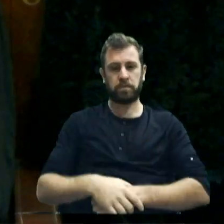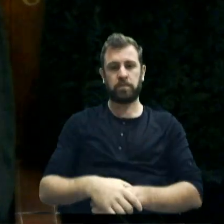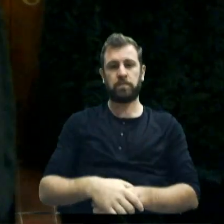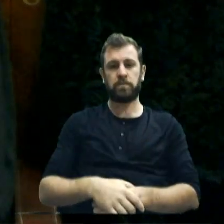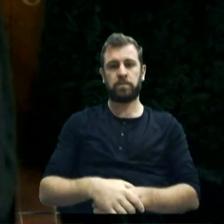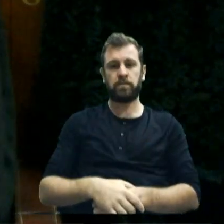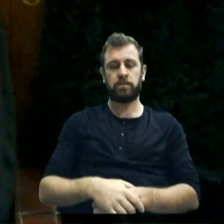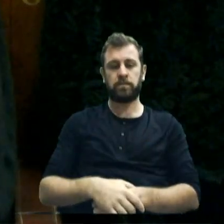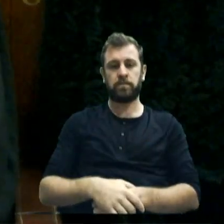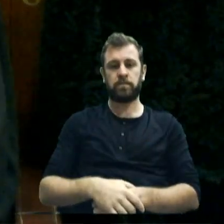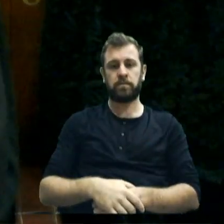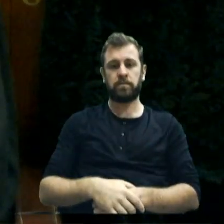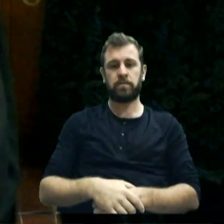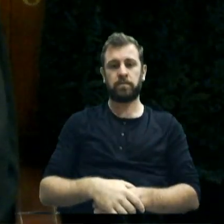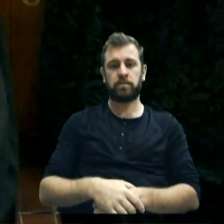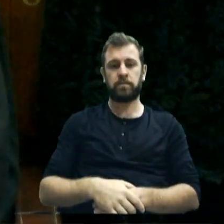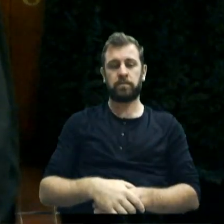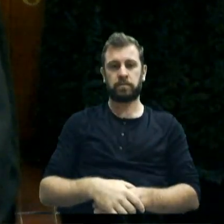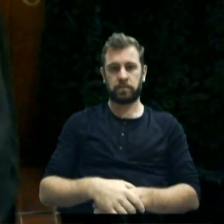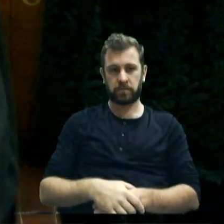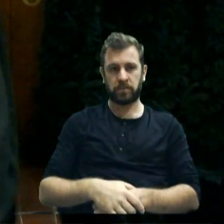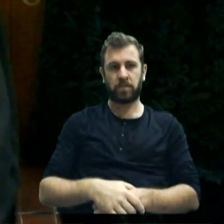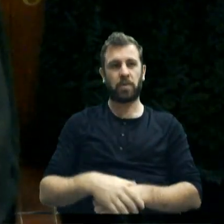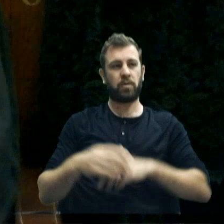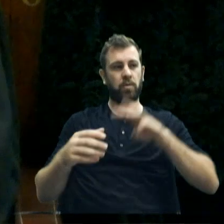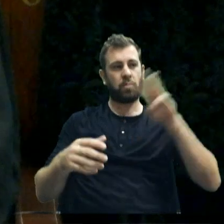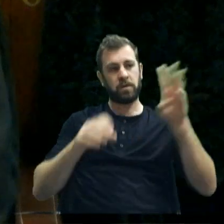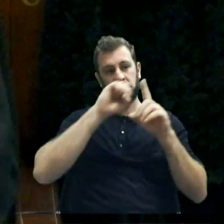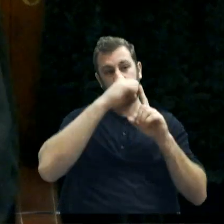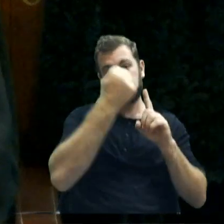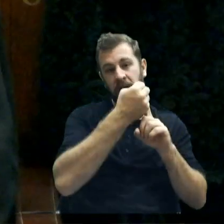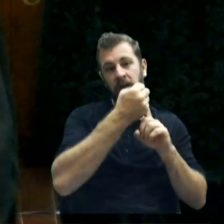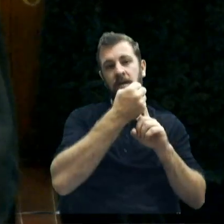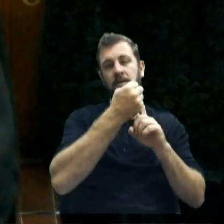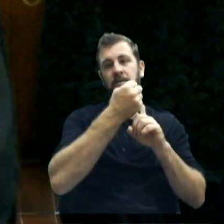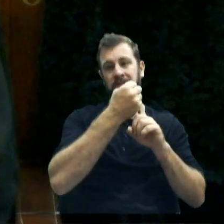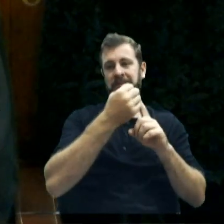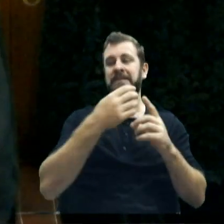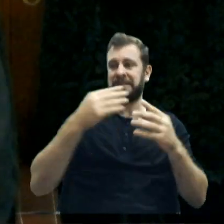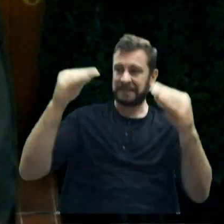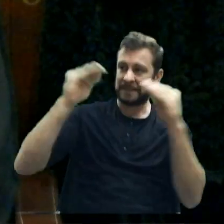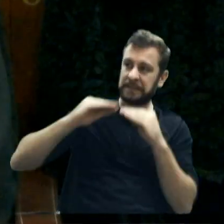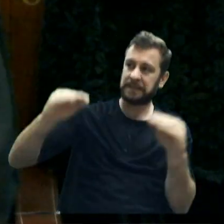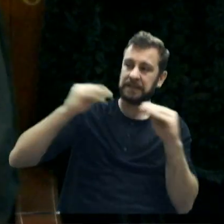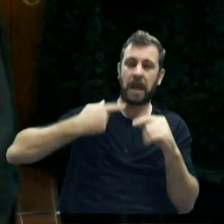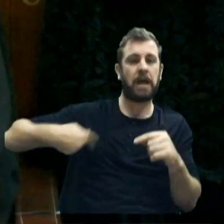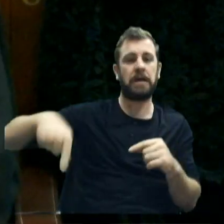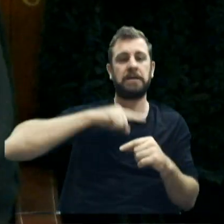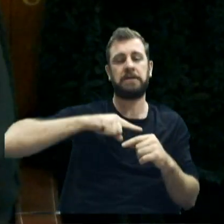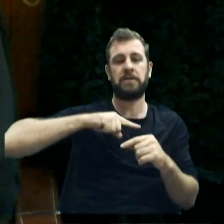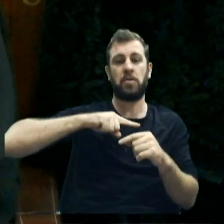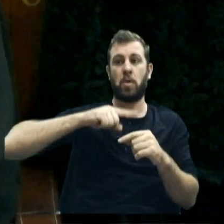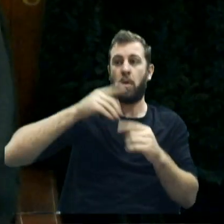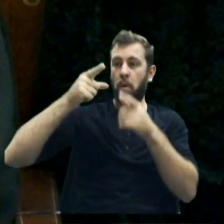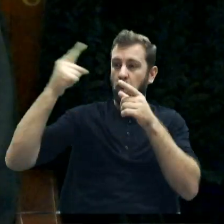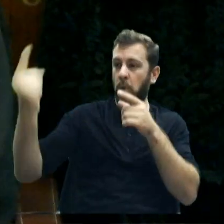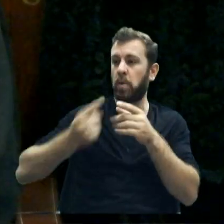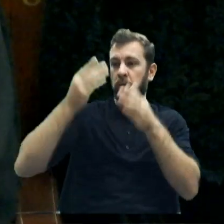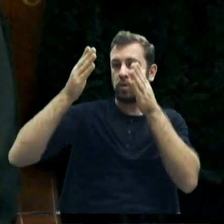We've allowed the West to kind of teach us that the only person that matters is the person in the mirror.